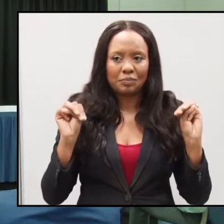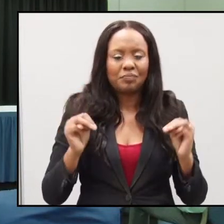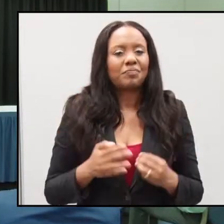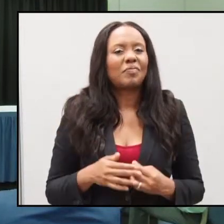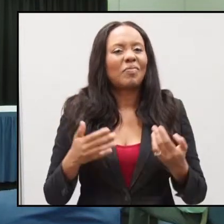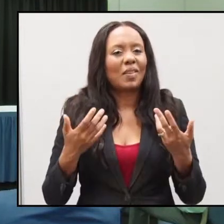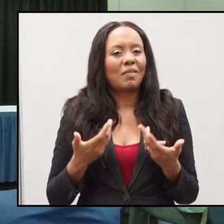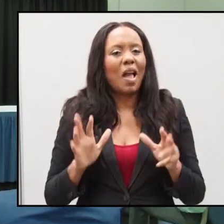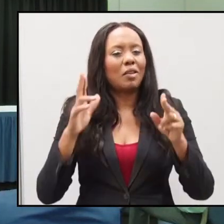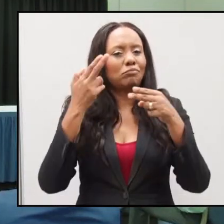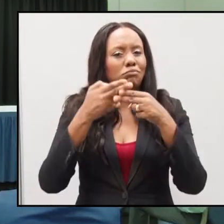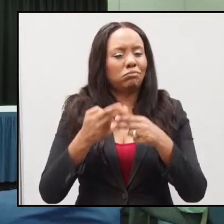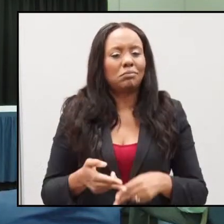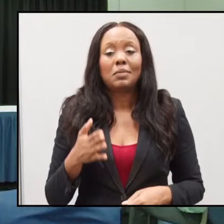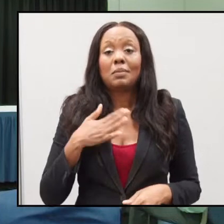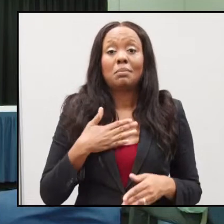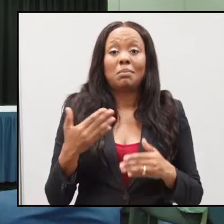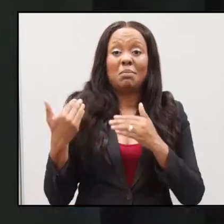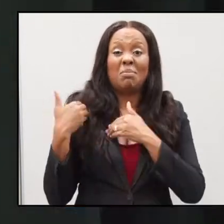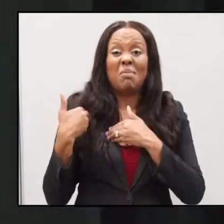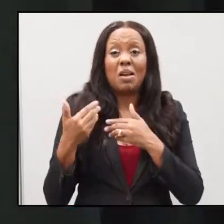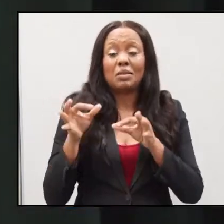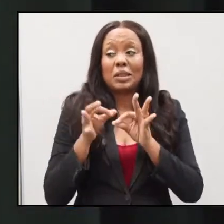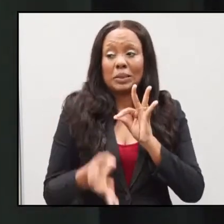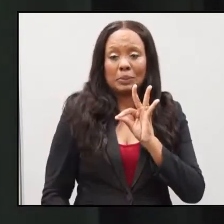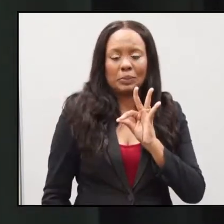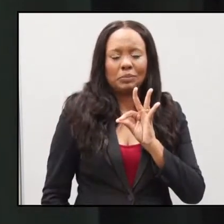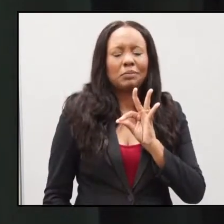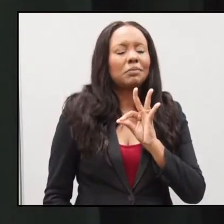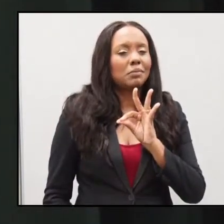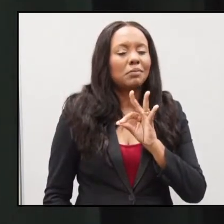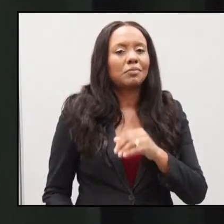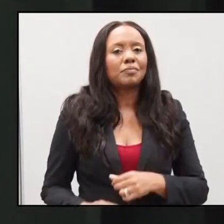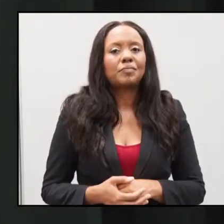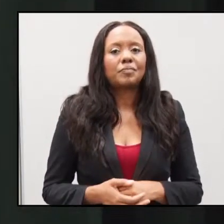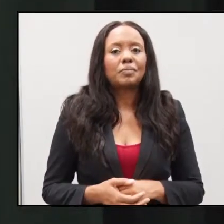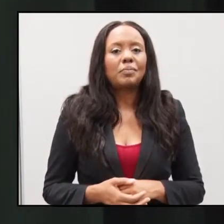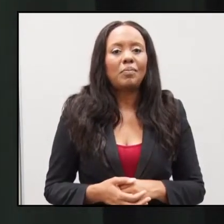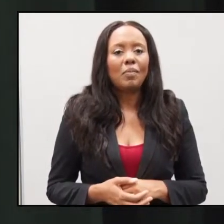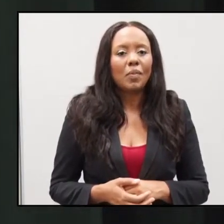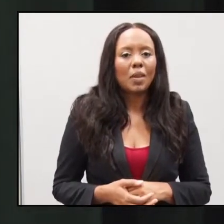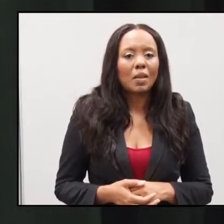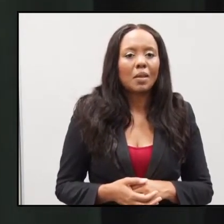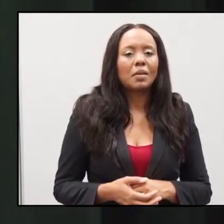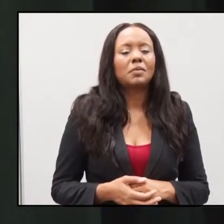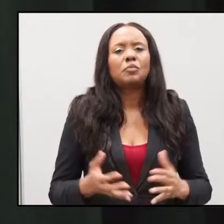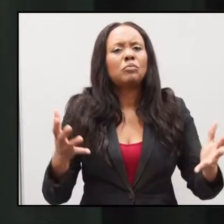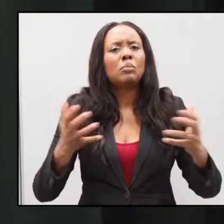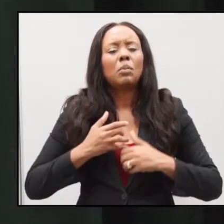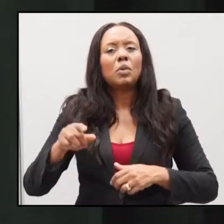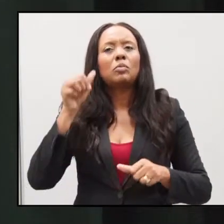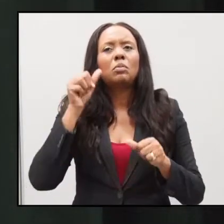task is a simple one, to remind us of what is the significance of the enslaved burial